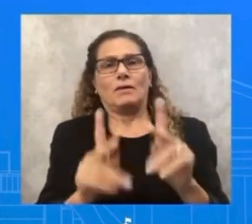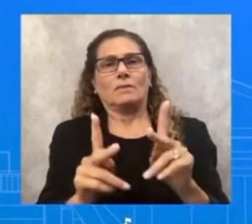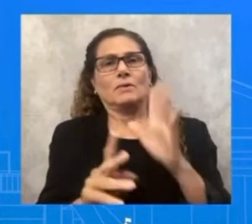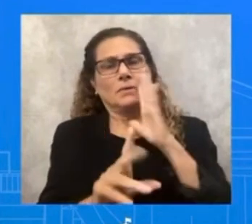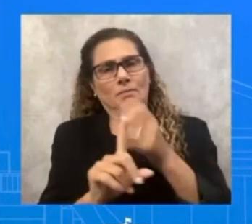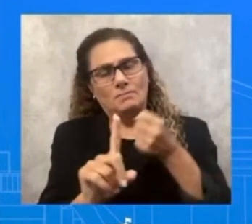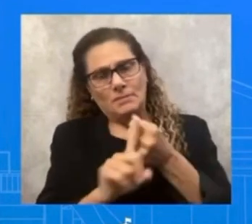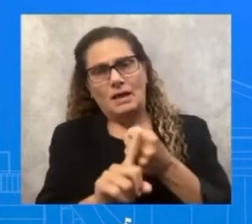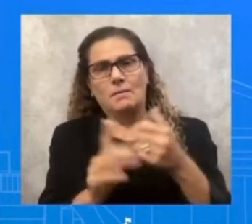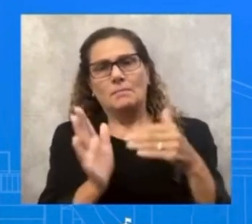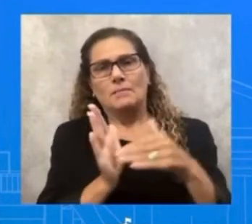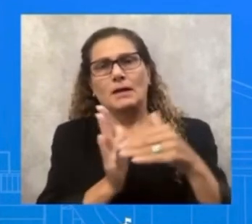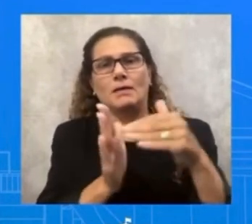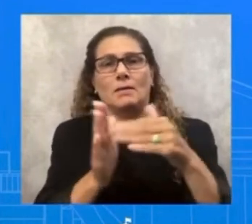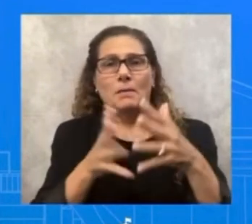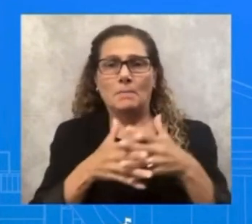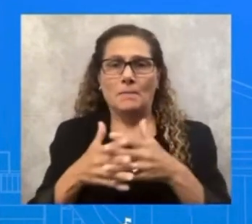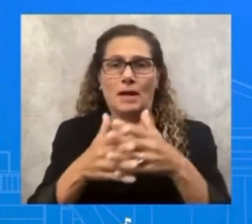questions.